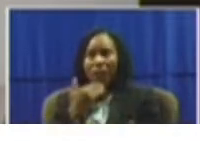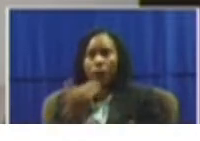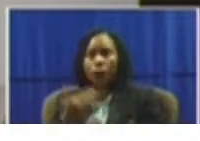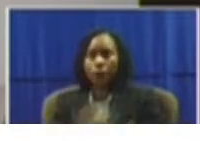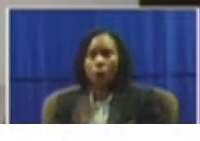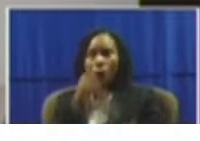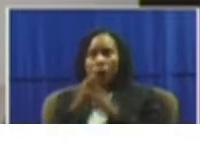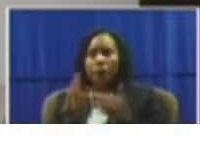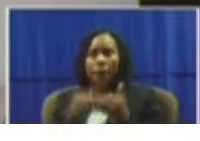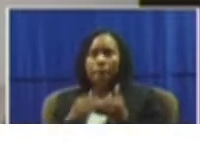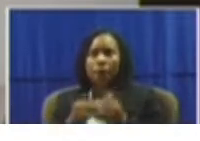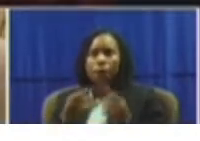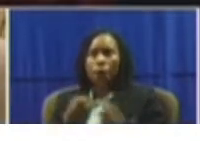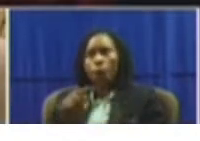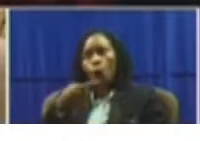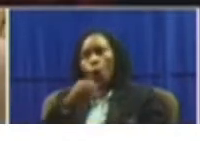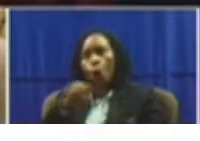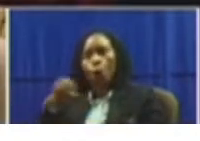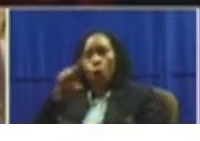Good.